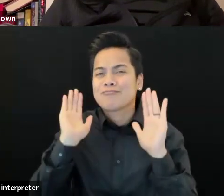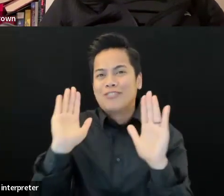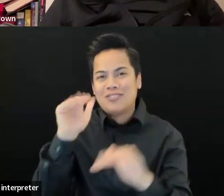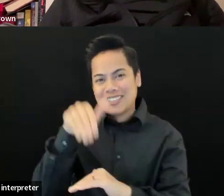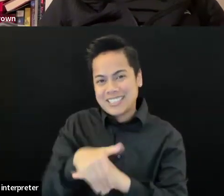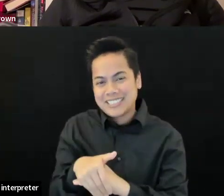Thank you.